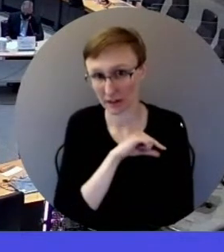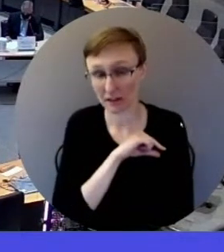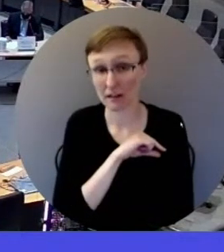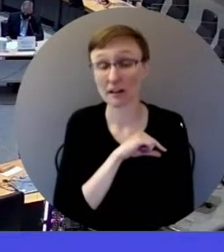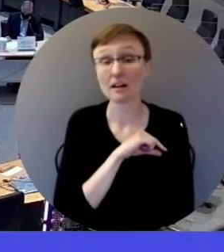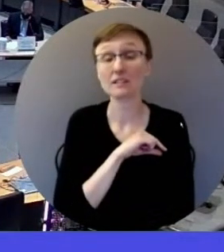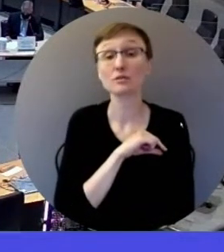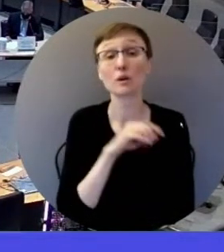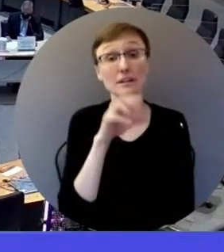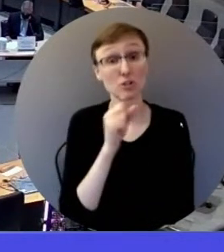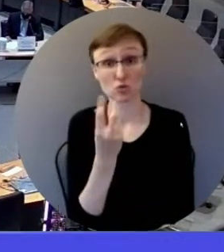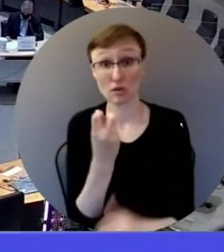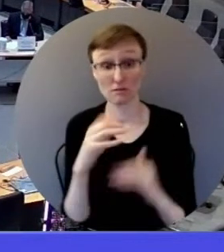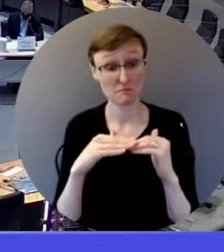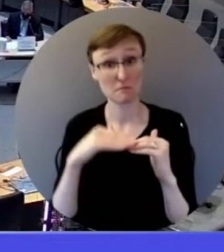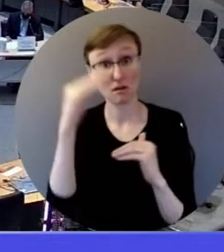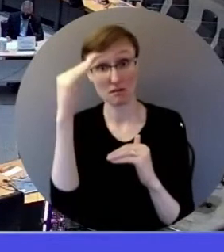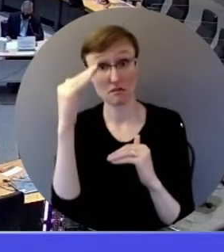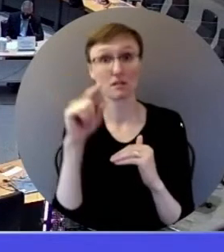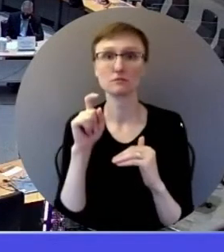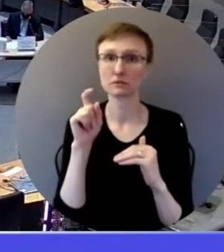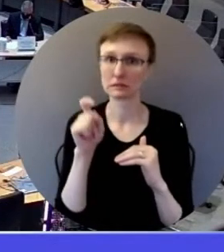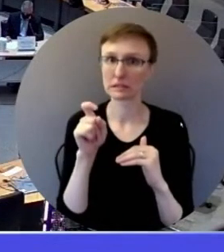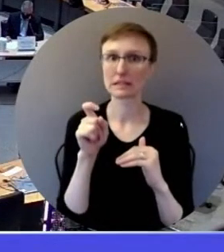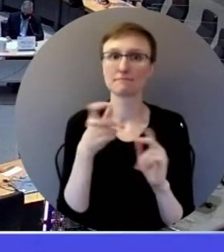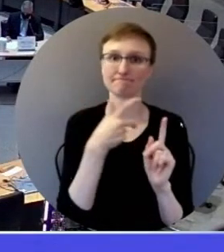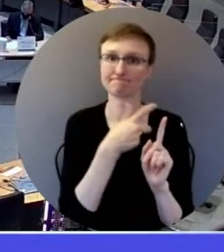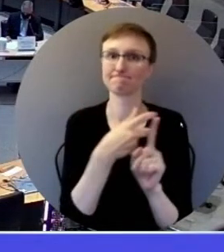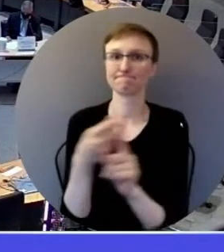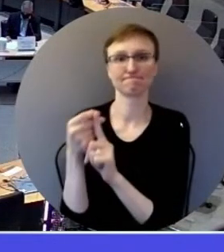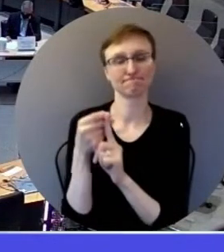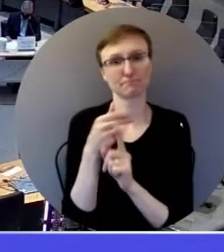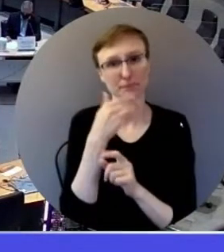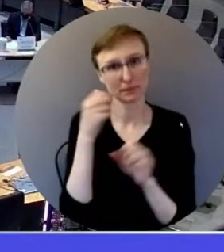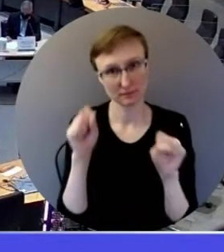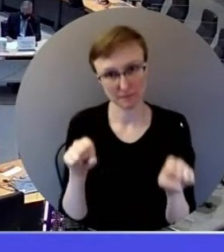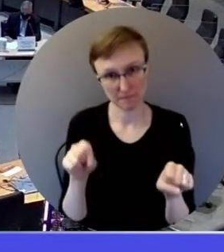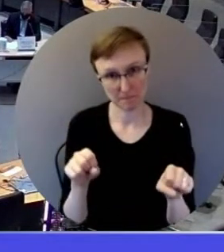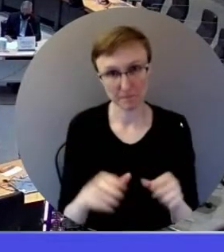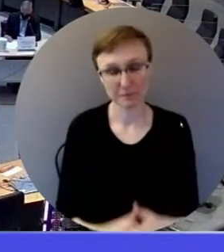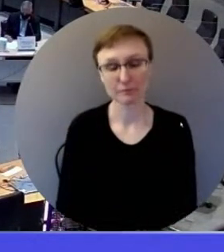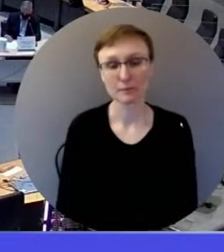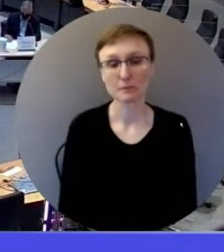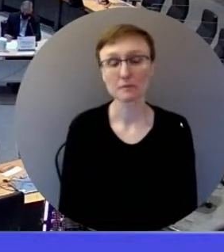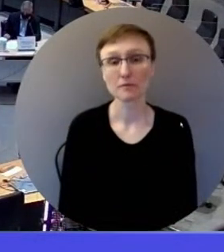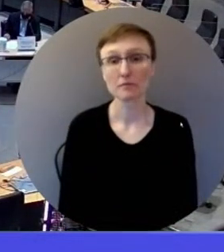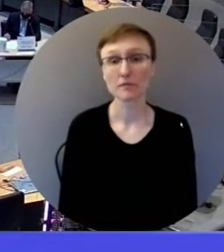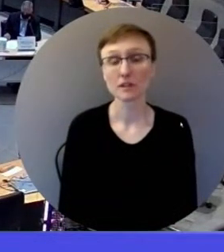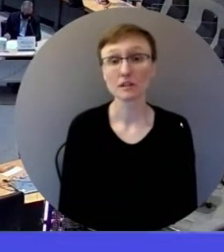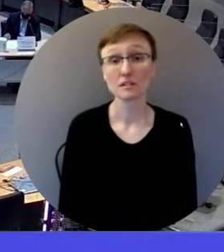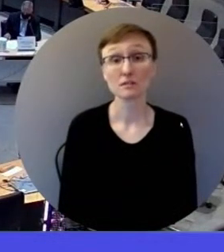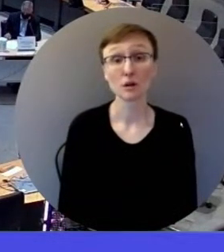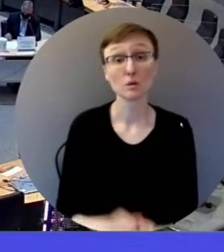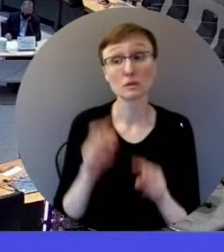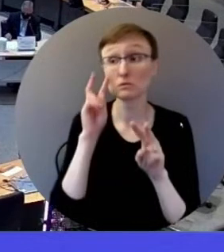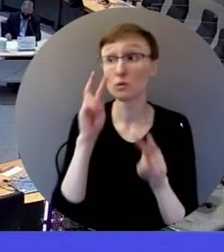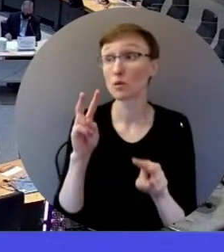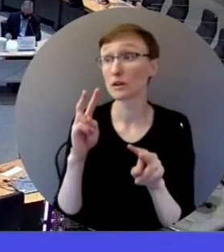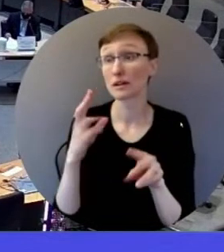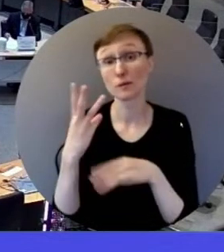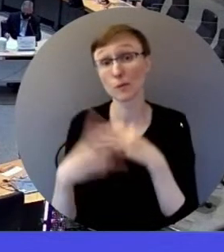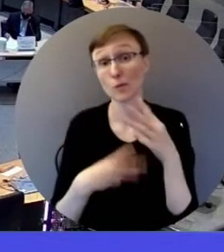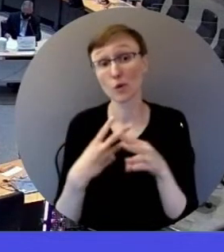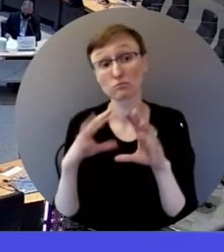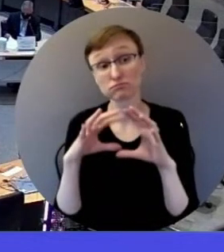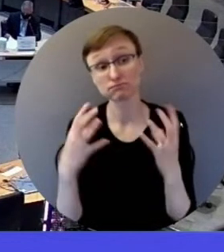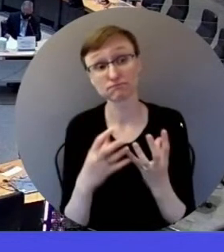can. The transmission of COVID we're seeing around the world is continuing more so